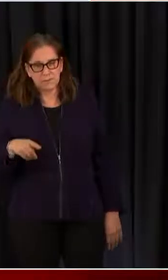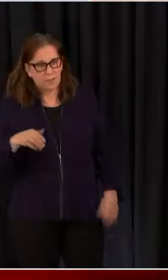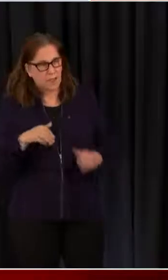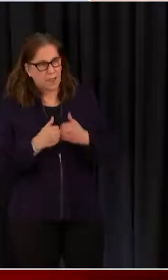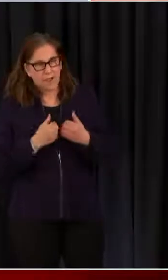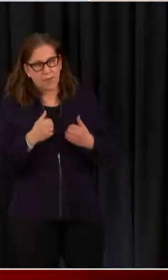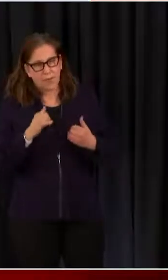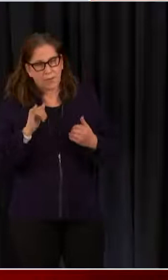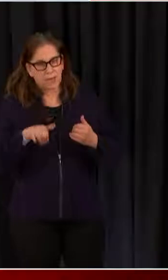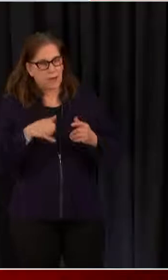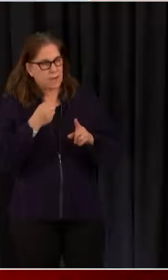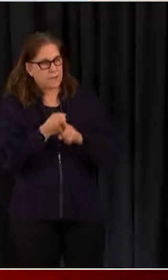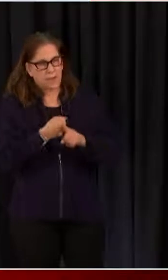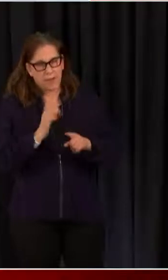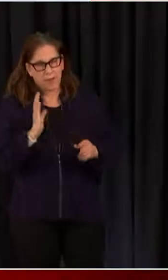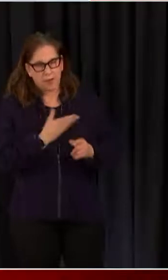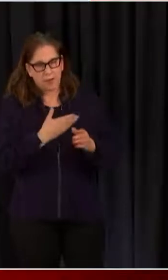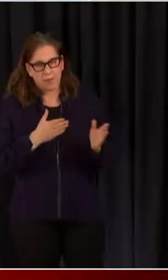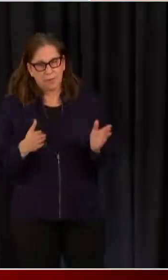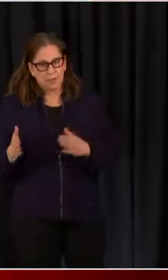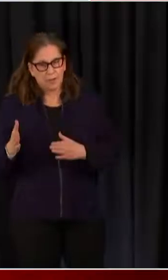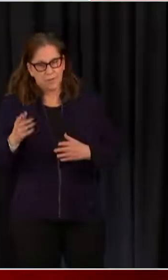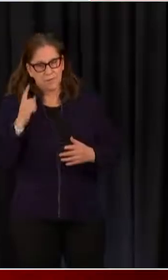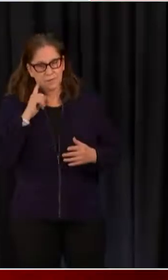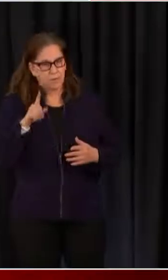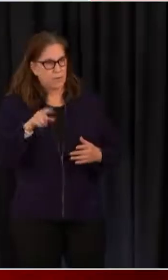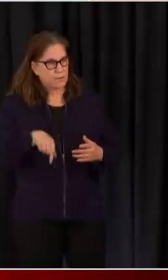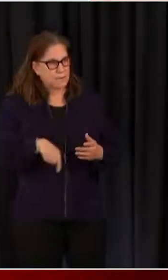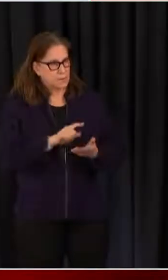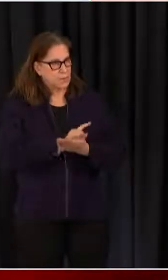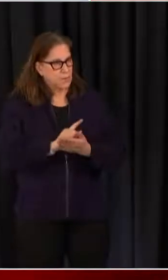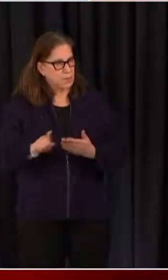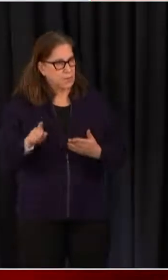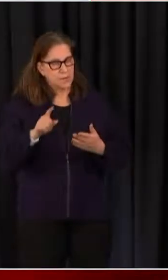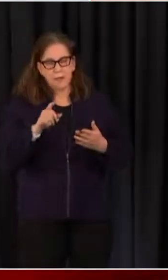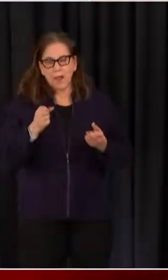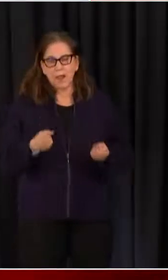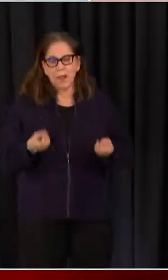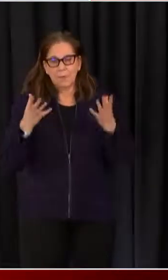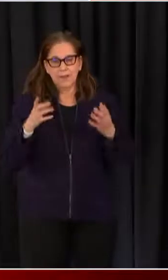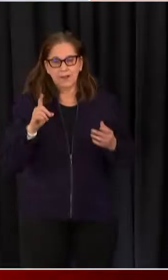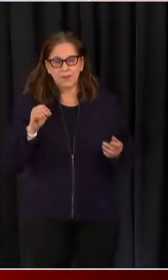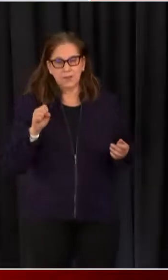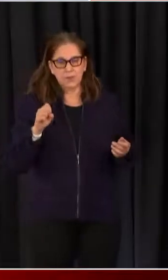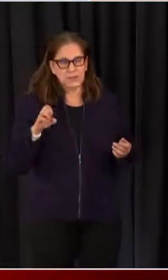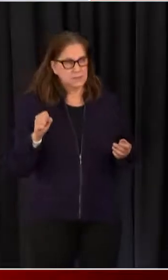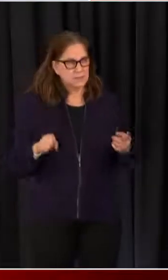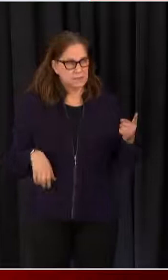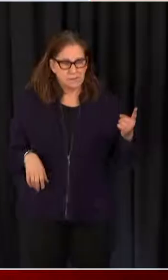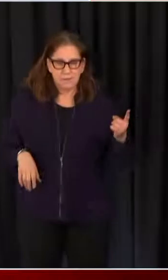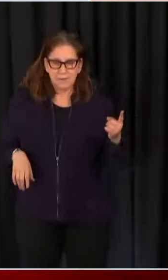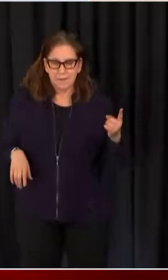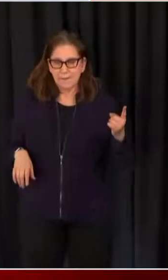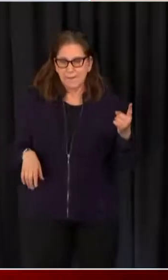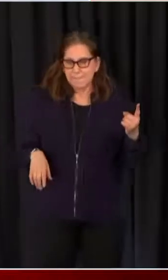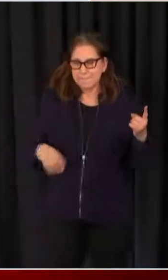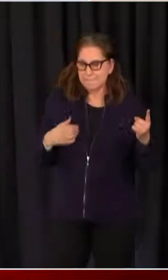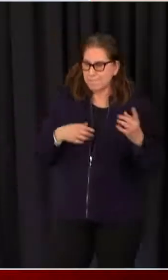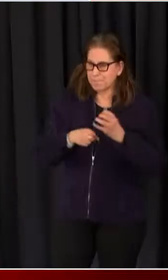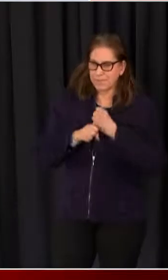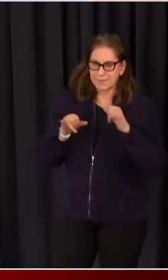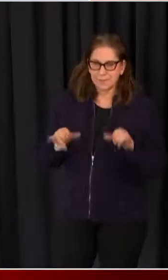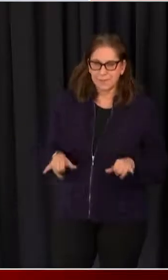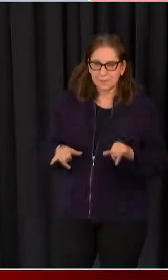total shipment this week? I may have No, it missed wasn't in here. It wasn't in here. I didn't mention it. We received the same number